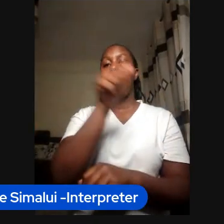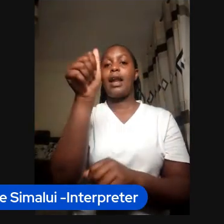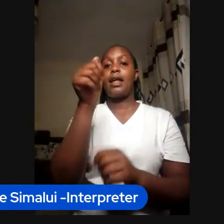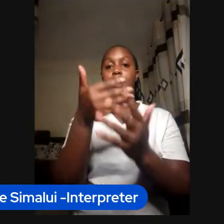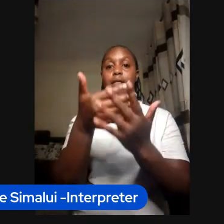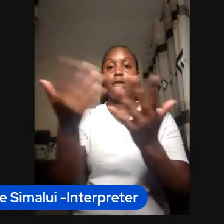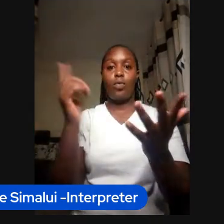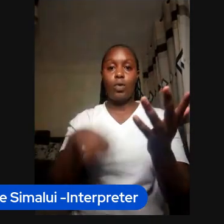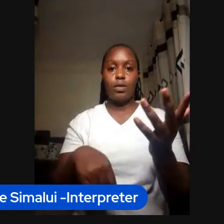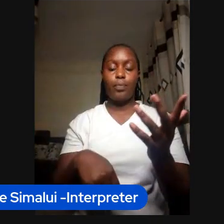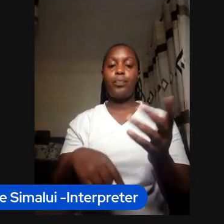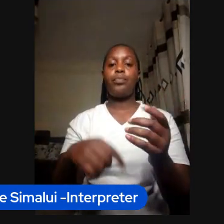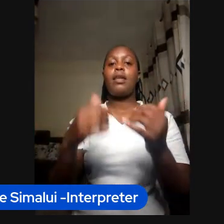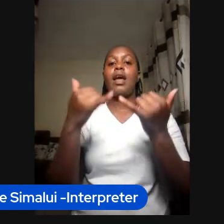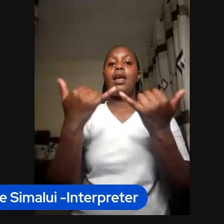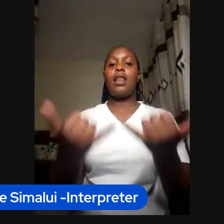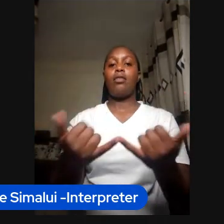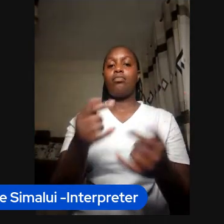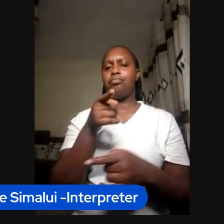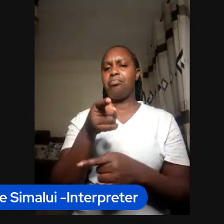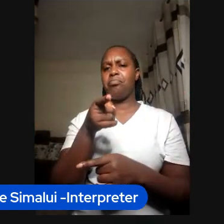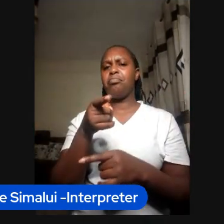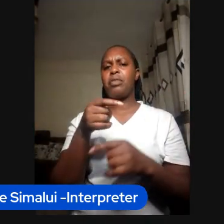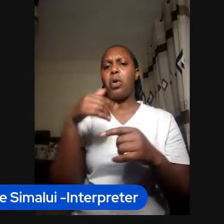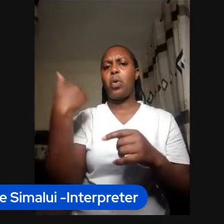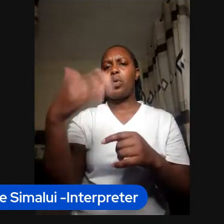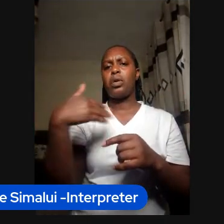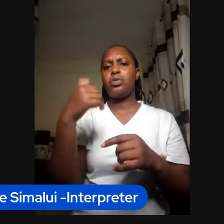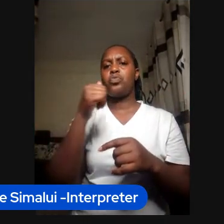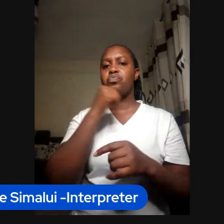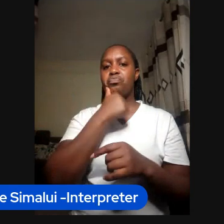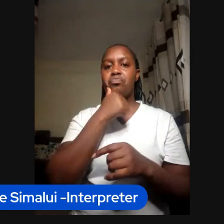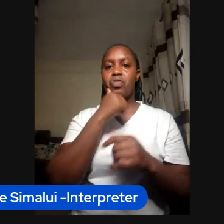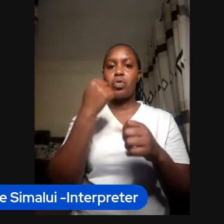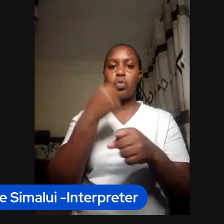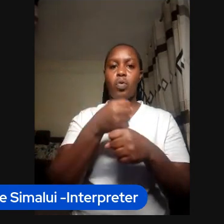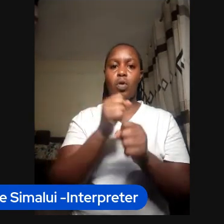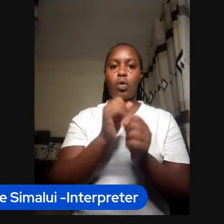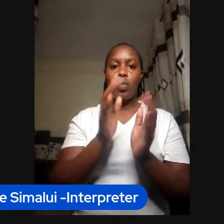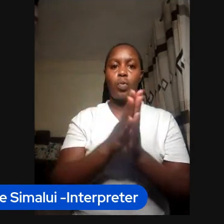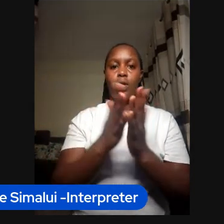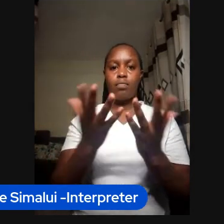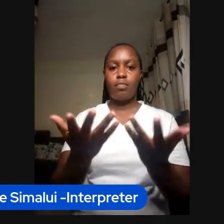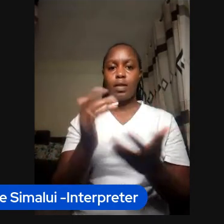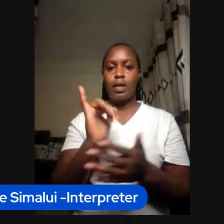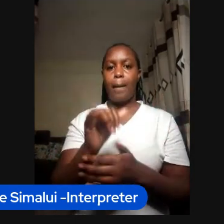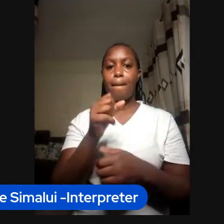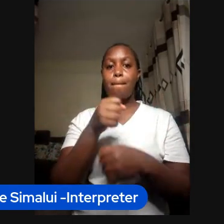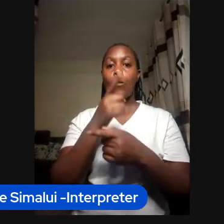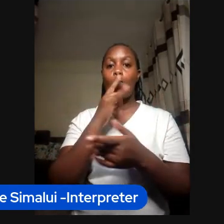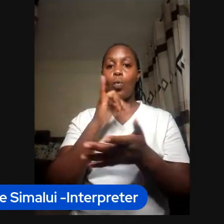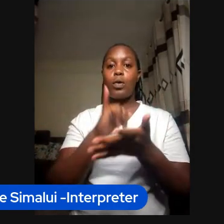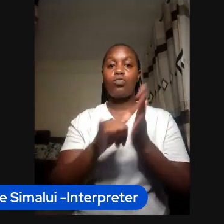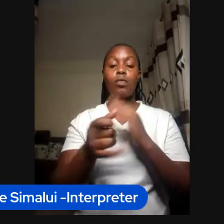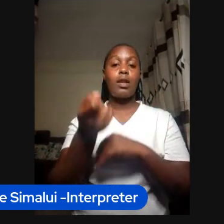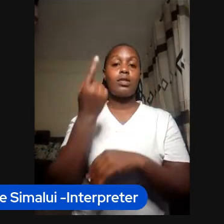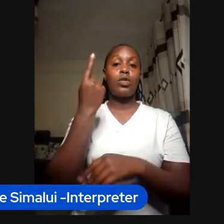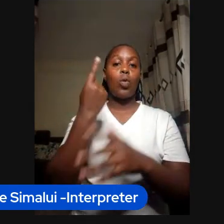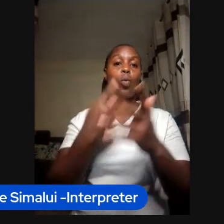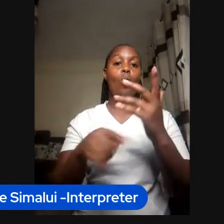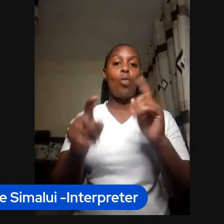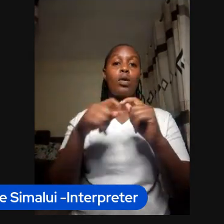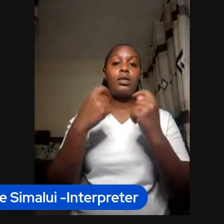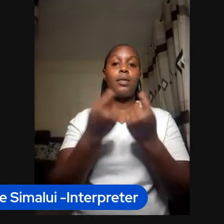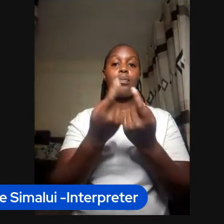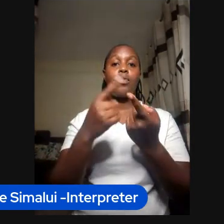formats, it's good to go with all the content formats, but also make sure that you understand what kind of content is trending